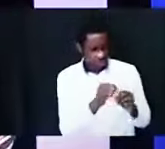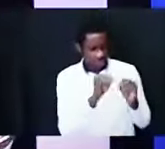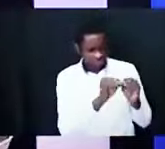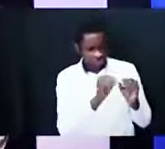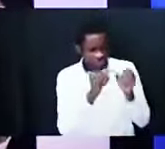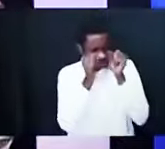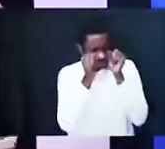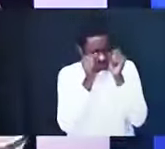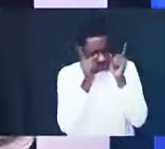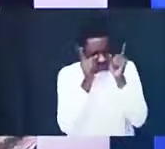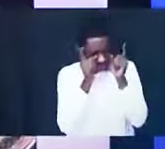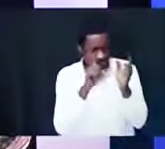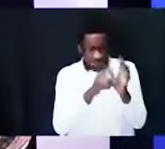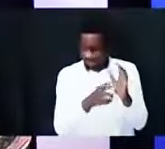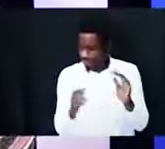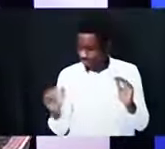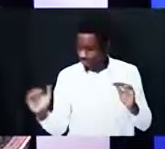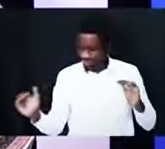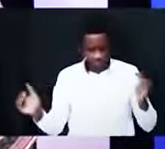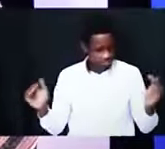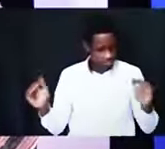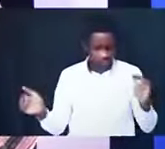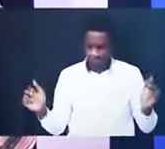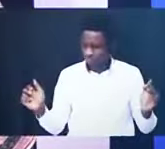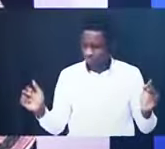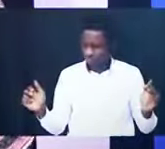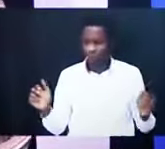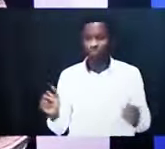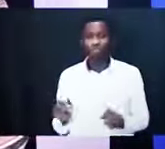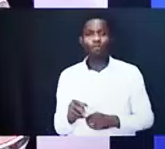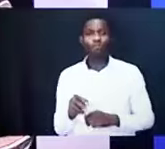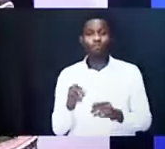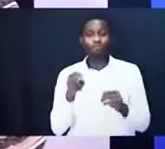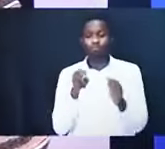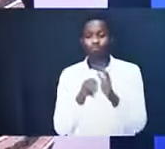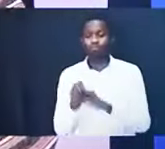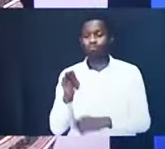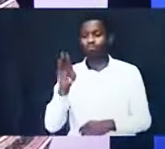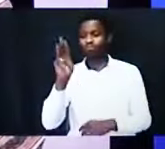scribes. Now, Mark chapter 1. From verse 21.